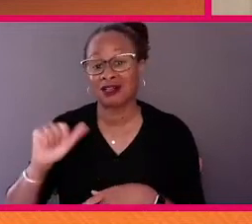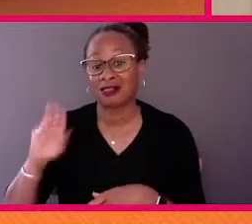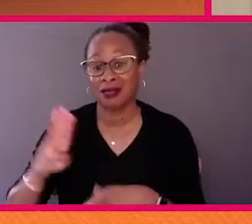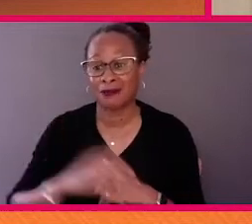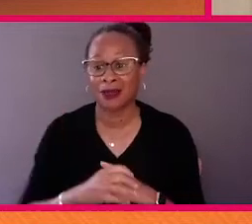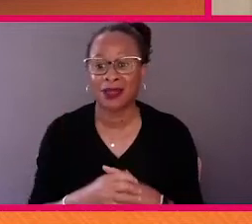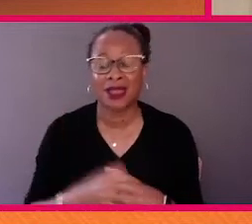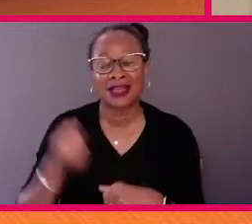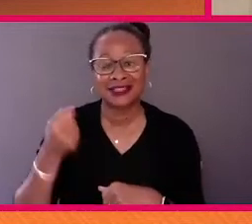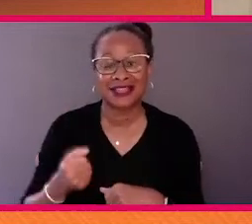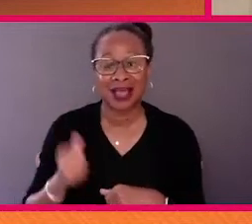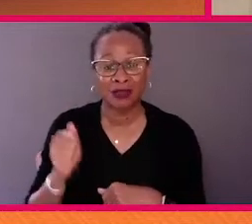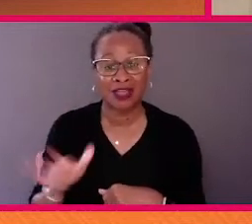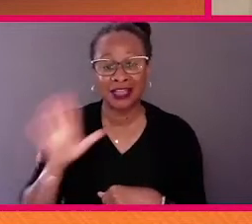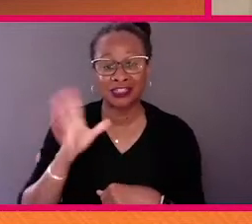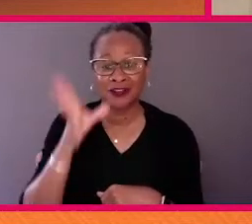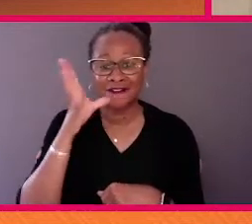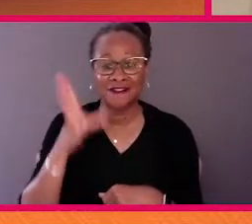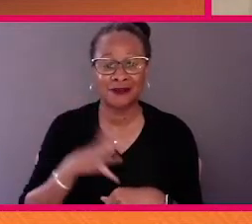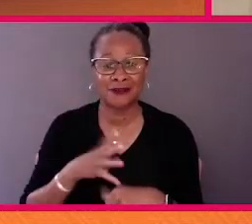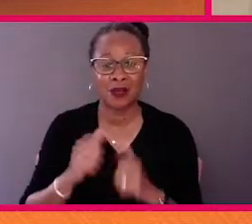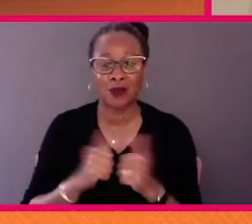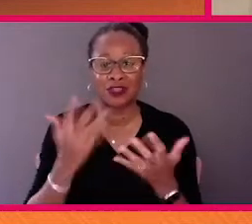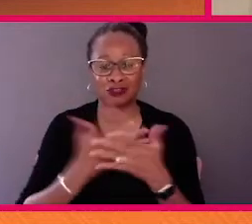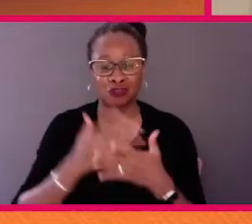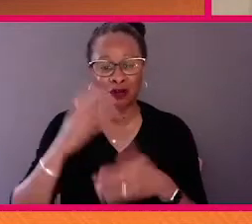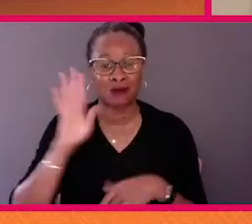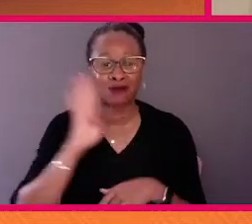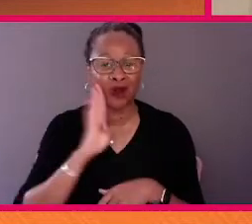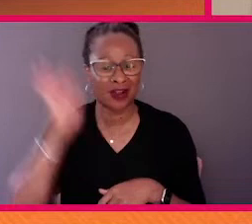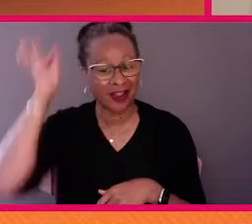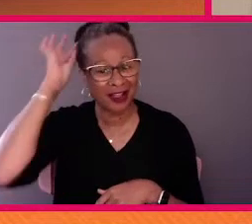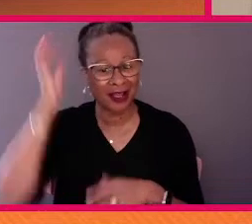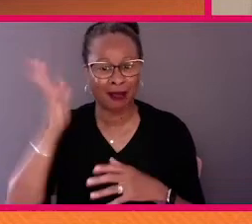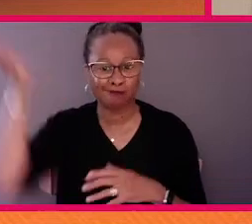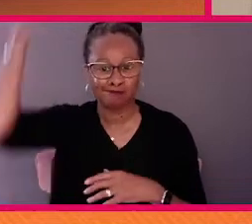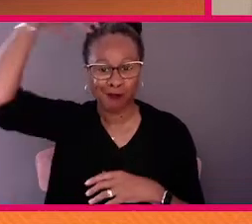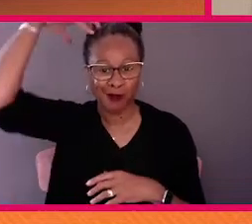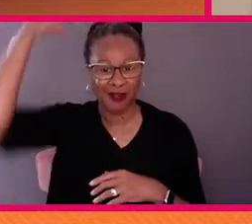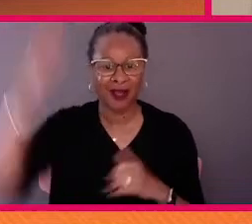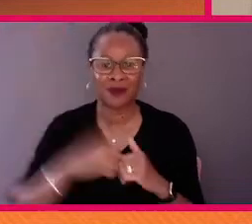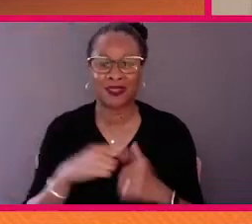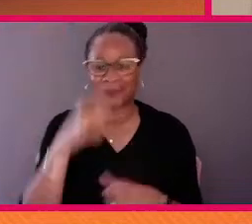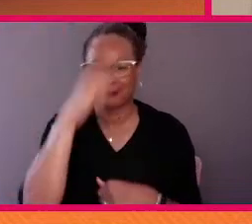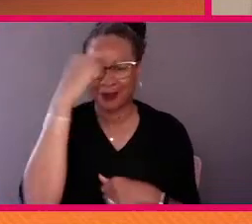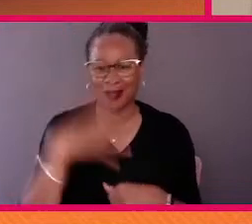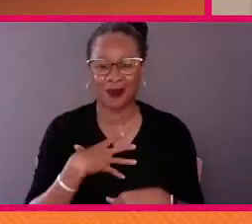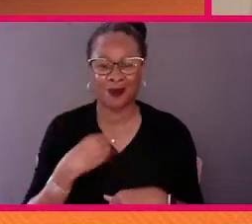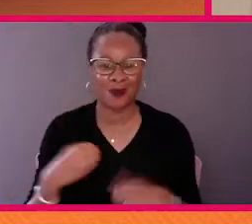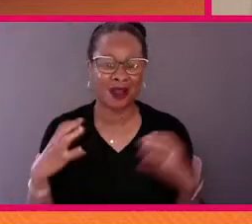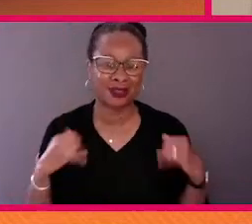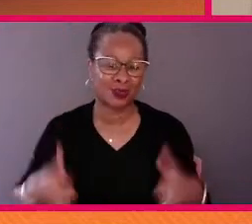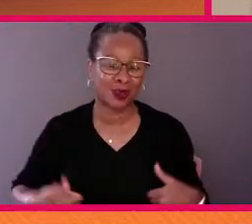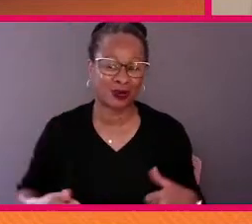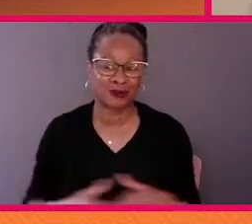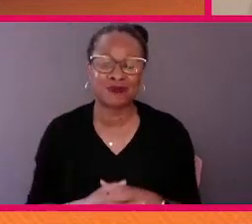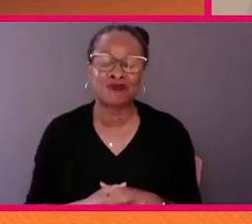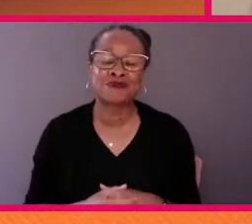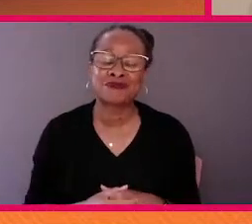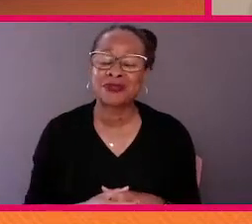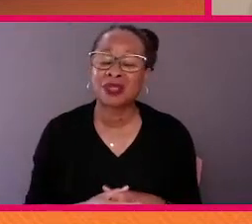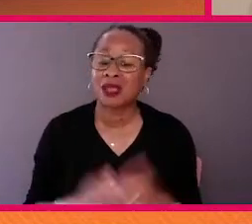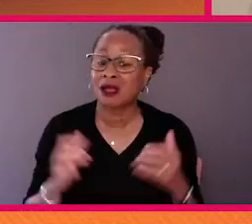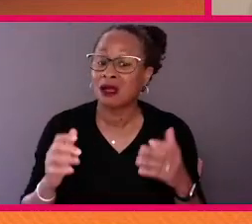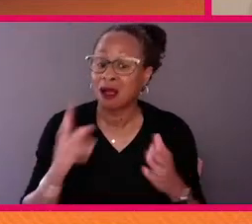dark brown hair, up in a bun, wearing a black and white sweater. I'm honored to introduce today's Beyond